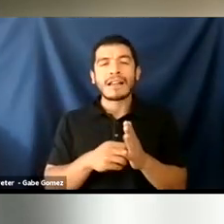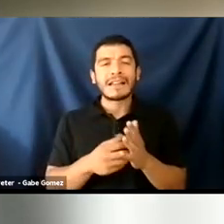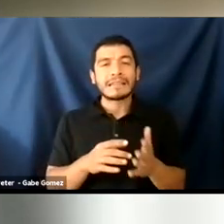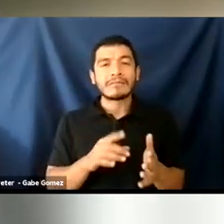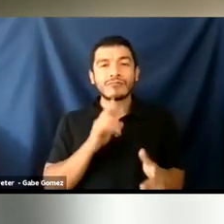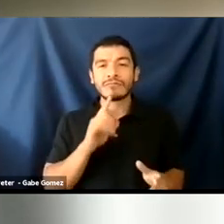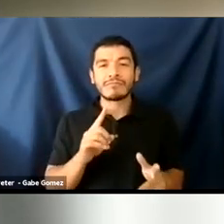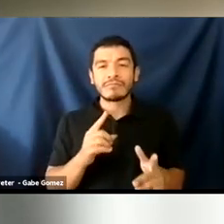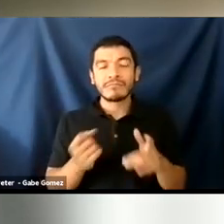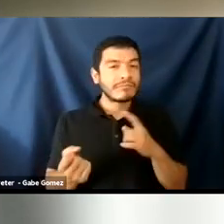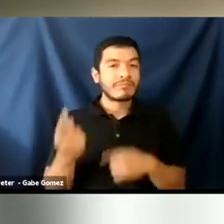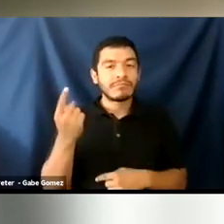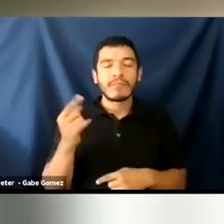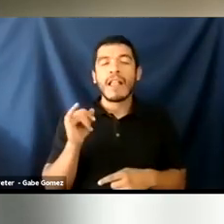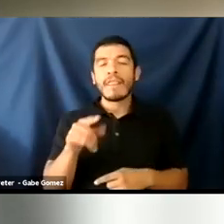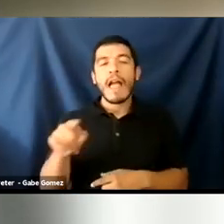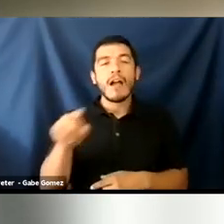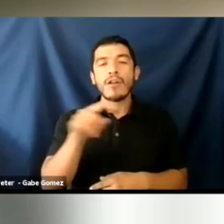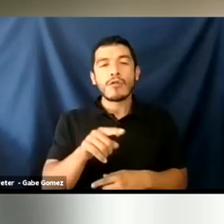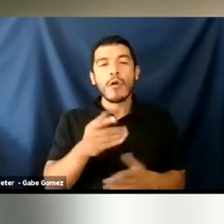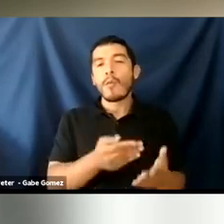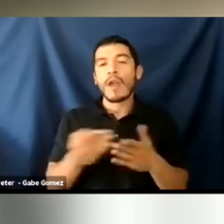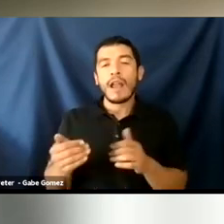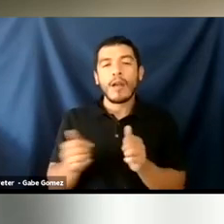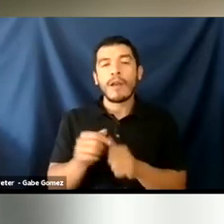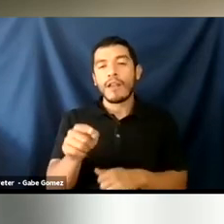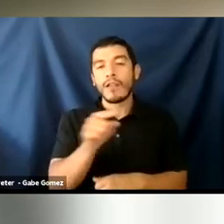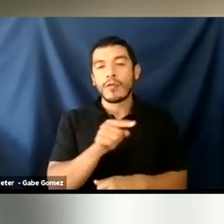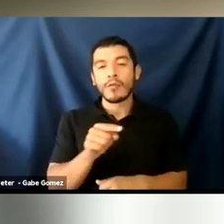takeaways that you're bringing with you